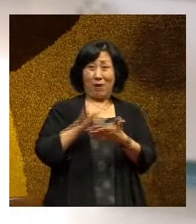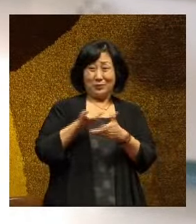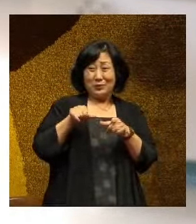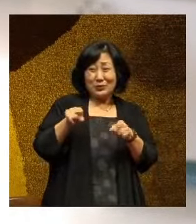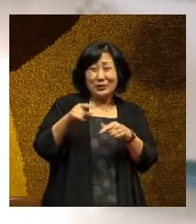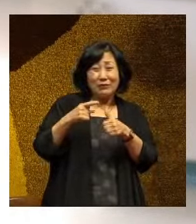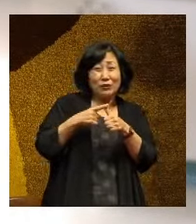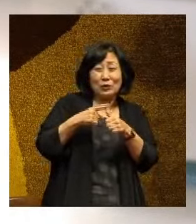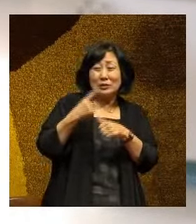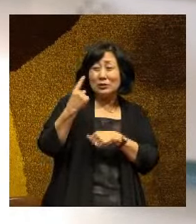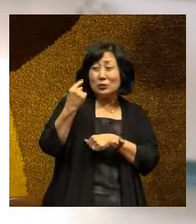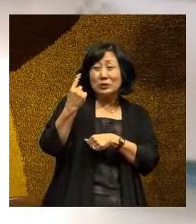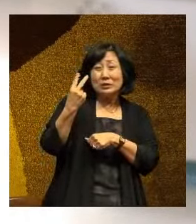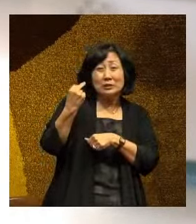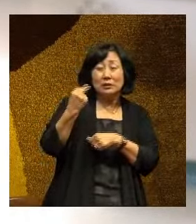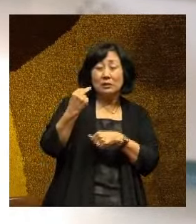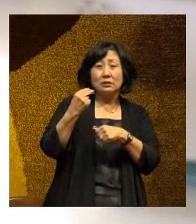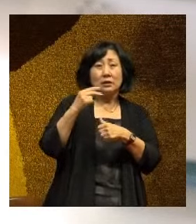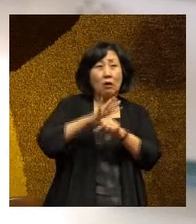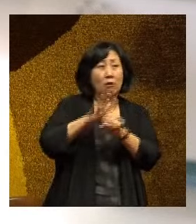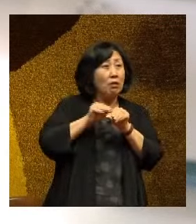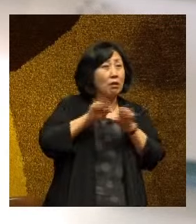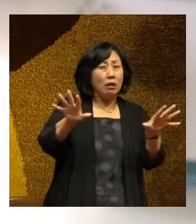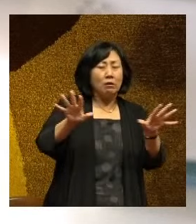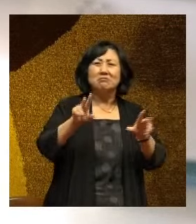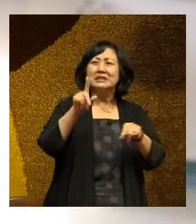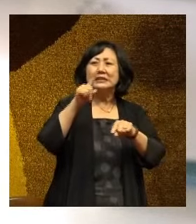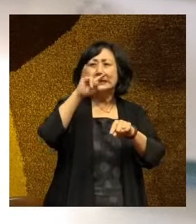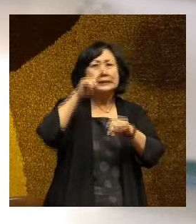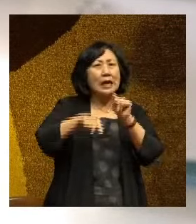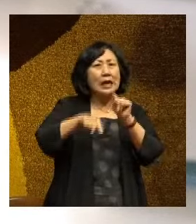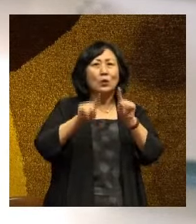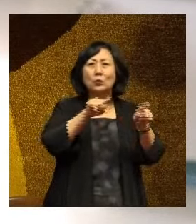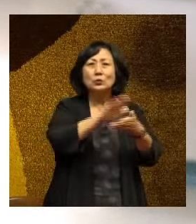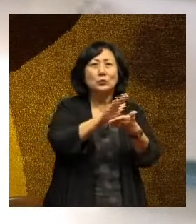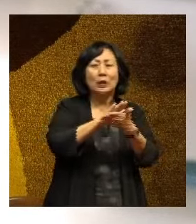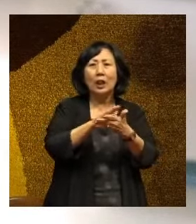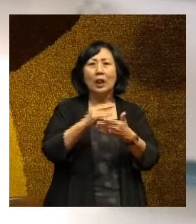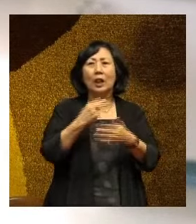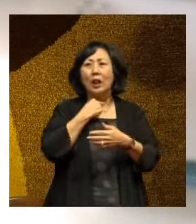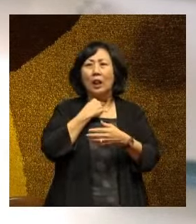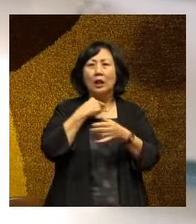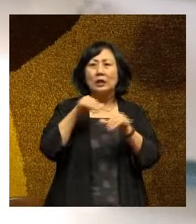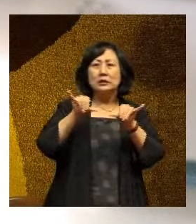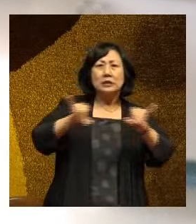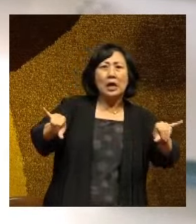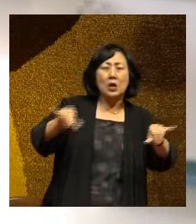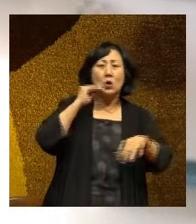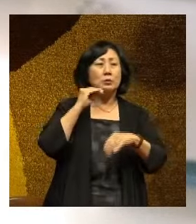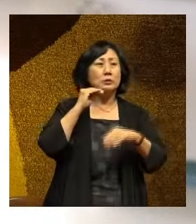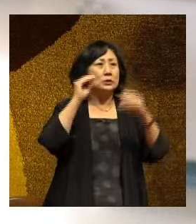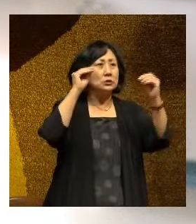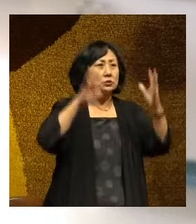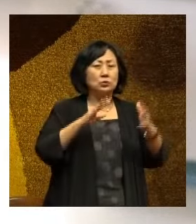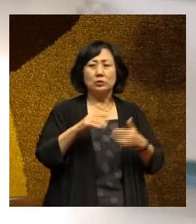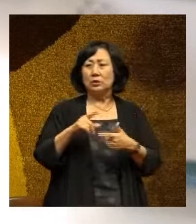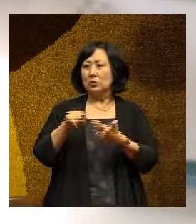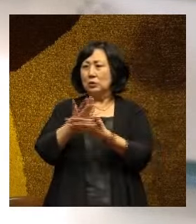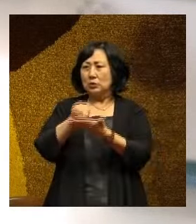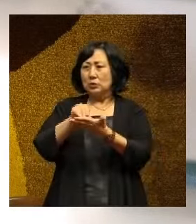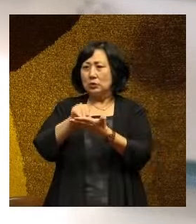of the shutdown. Our schools and teachers had to literally reinvent education